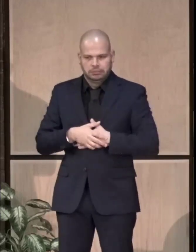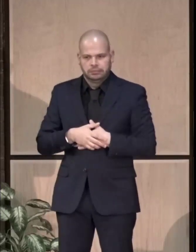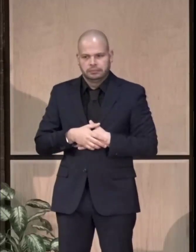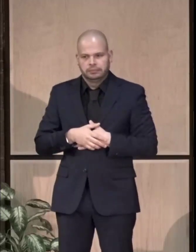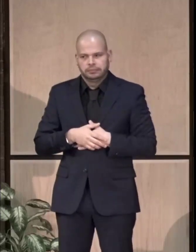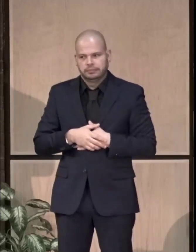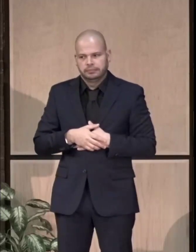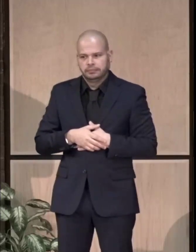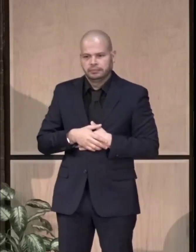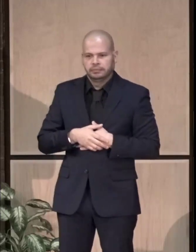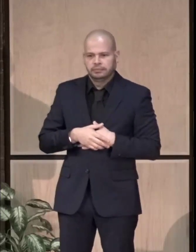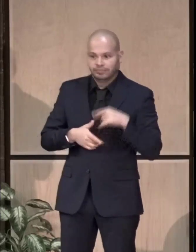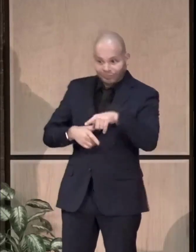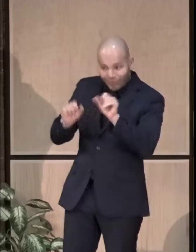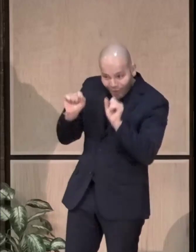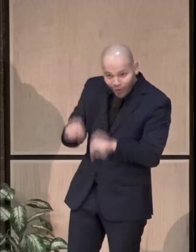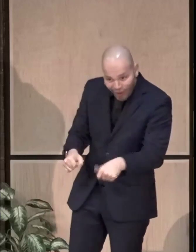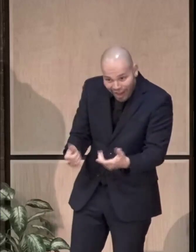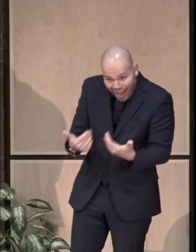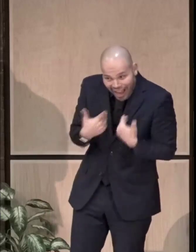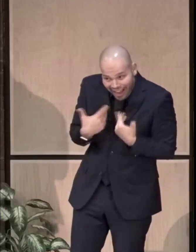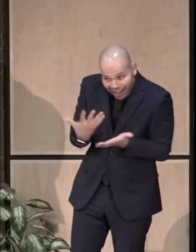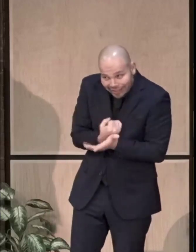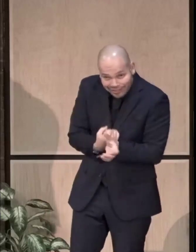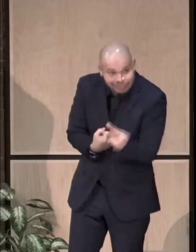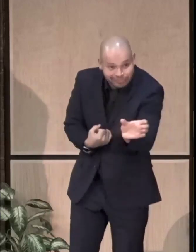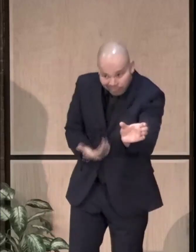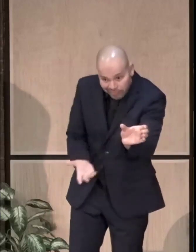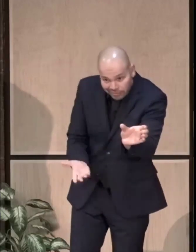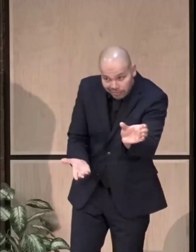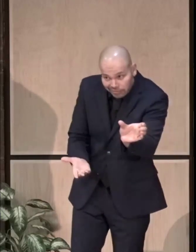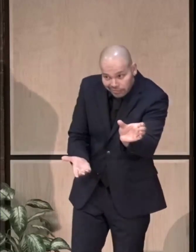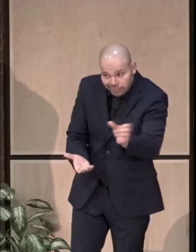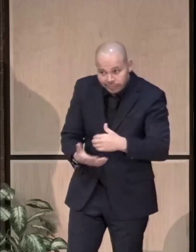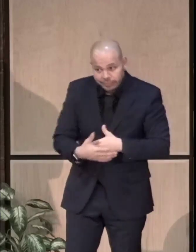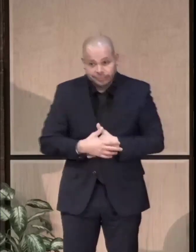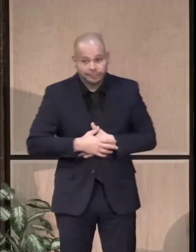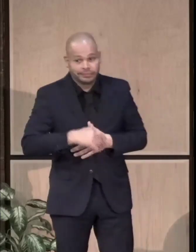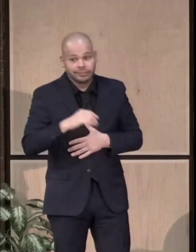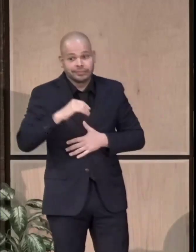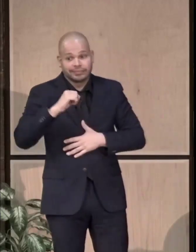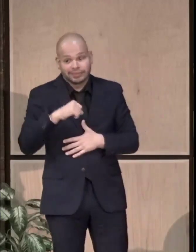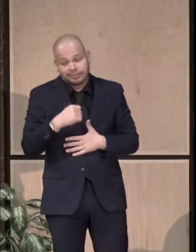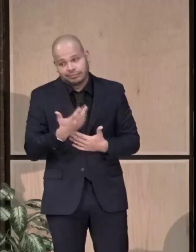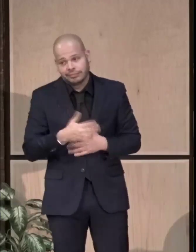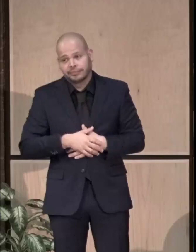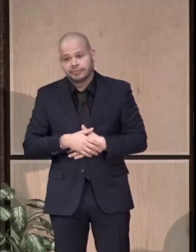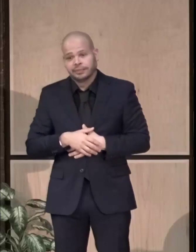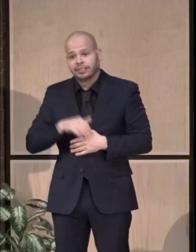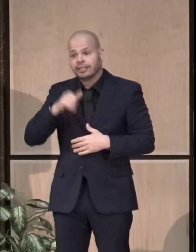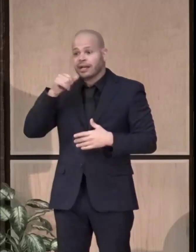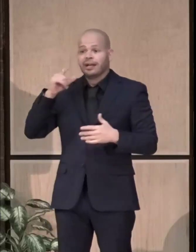You could have just pulled your phone out, right? Yes, it was on my phone, but it did not occur.